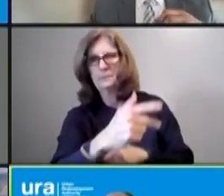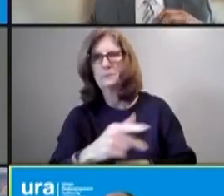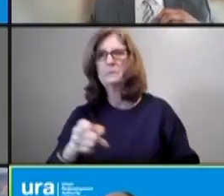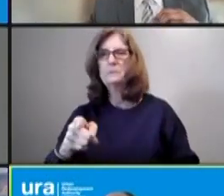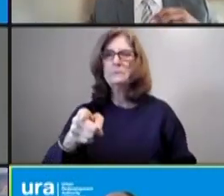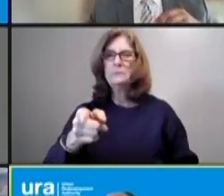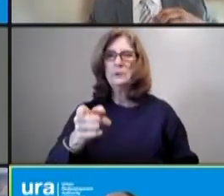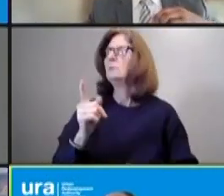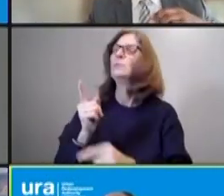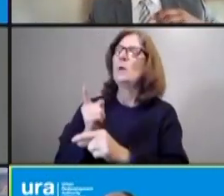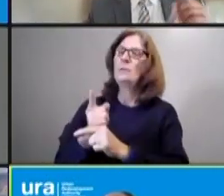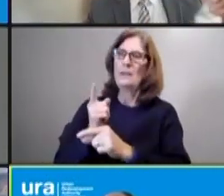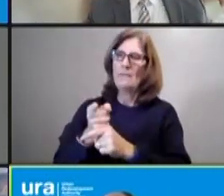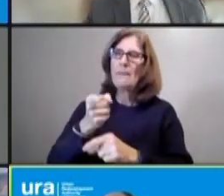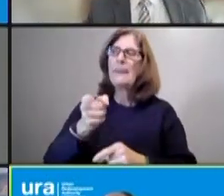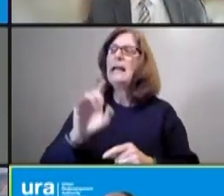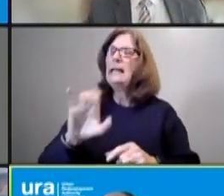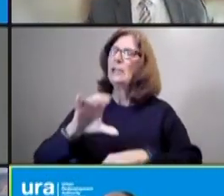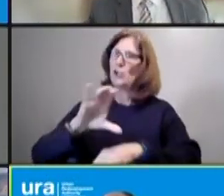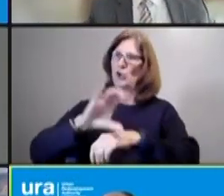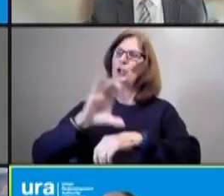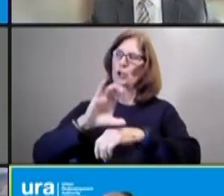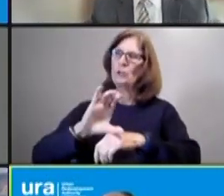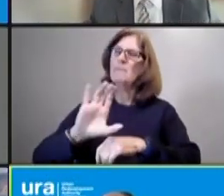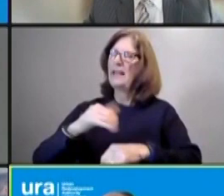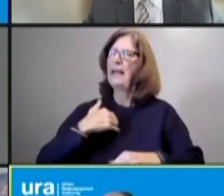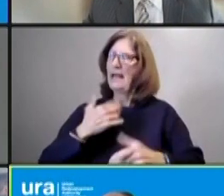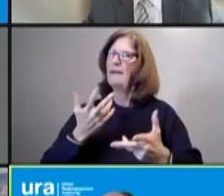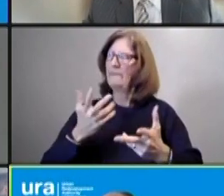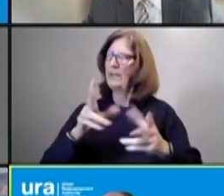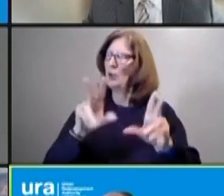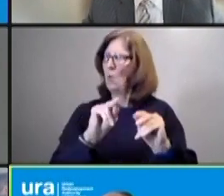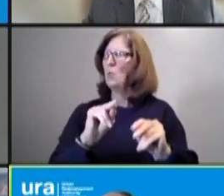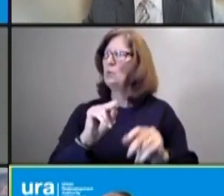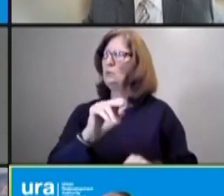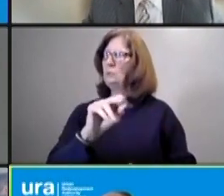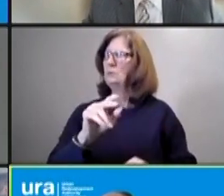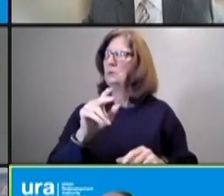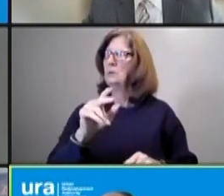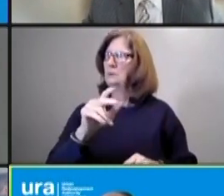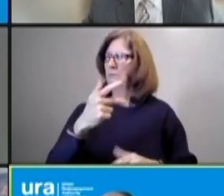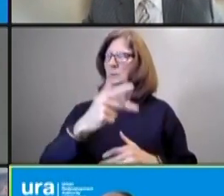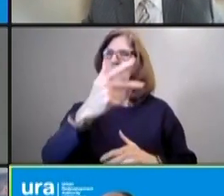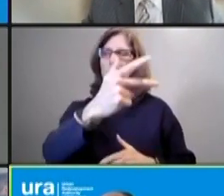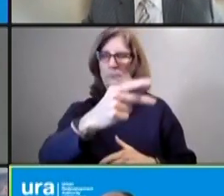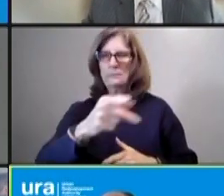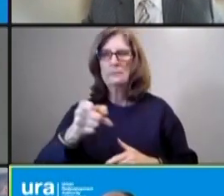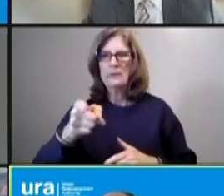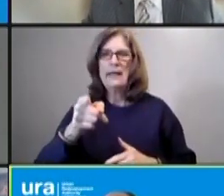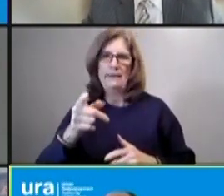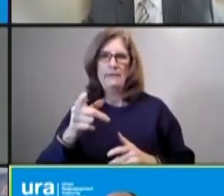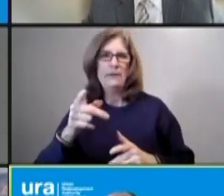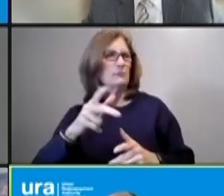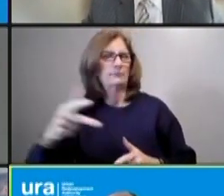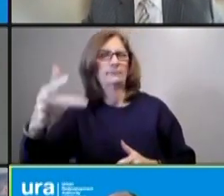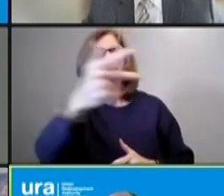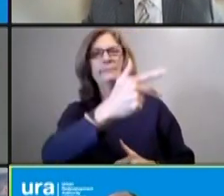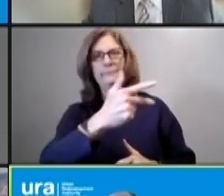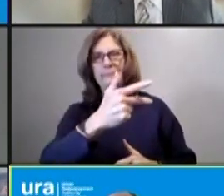correct. Yeah, the church does have a parking lot attached, and there's free parking in the neighborhood right around there.